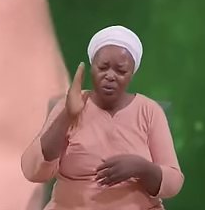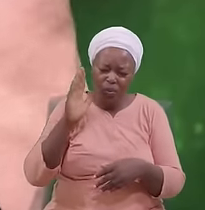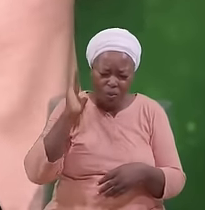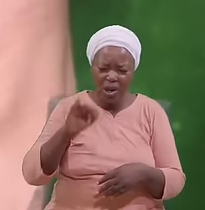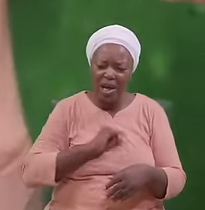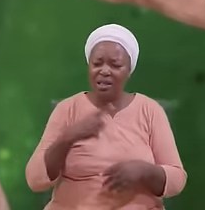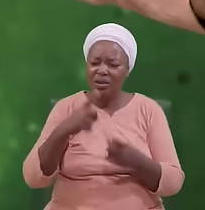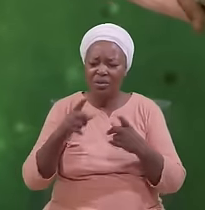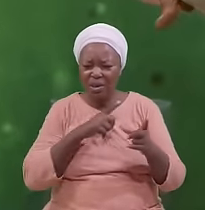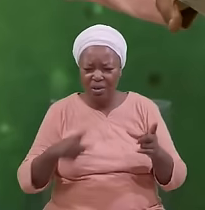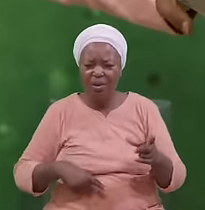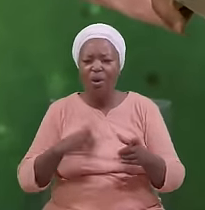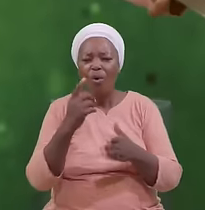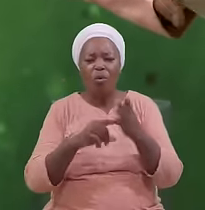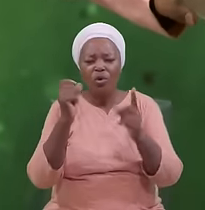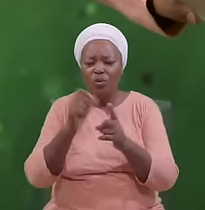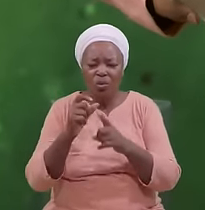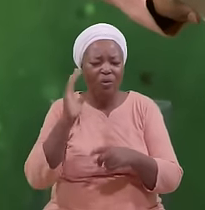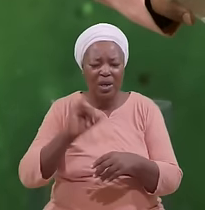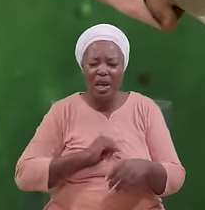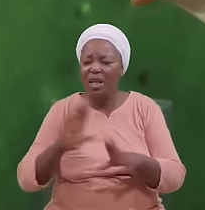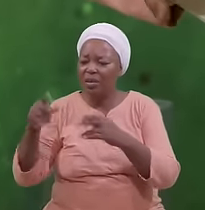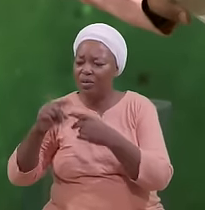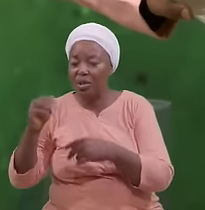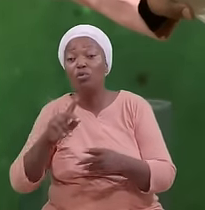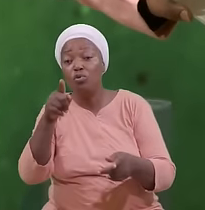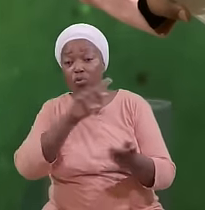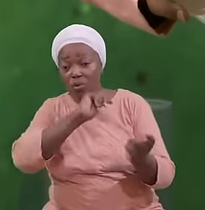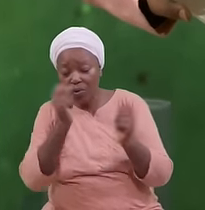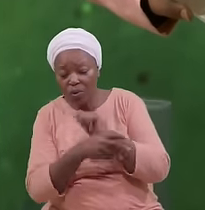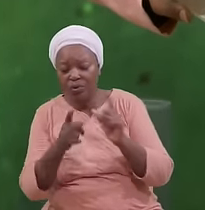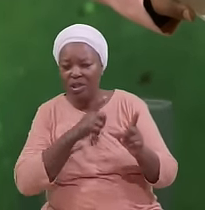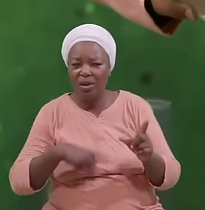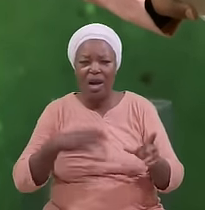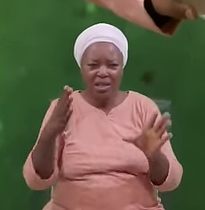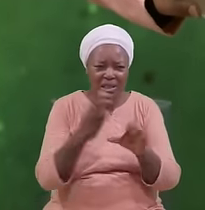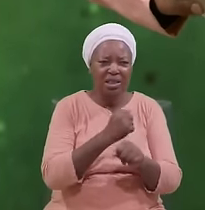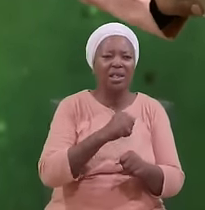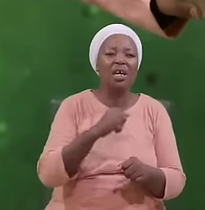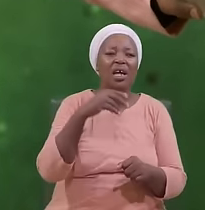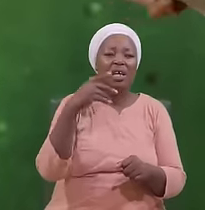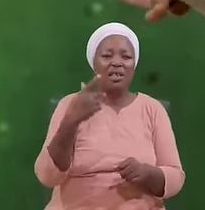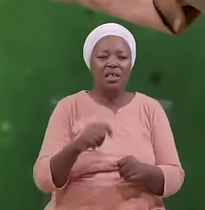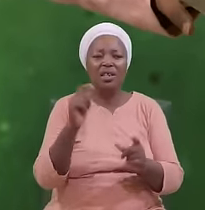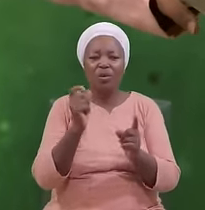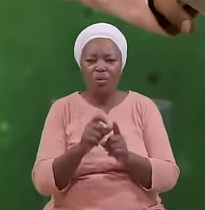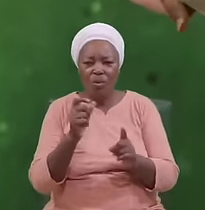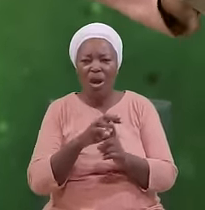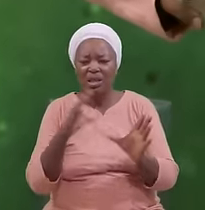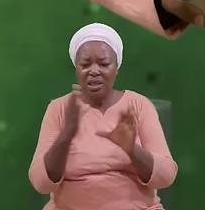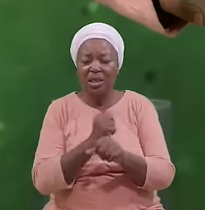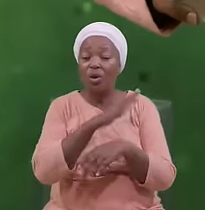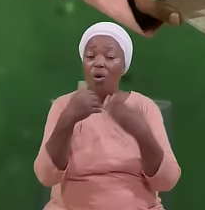give him? Turn to the Lord and take with you words and say, take away all